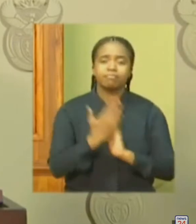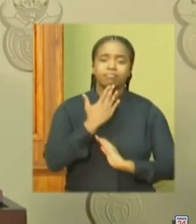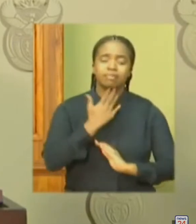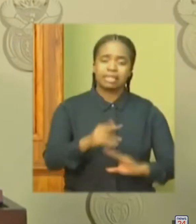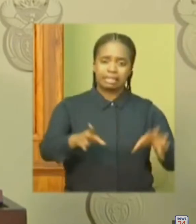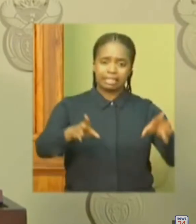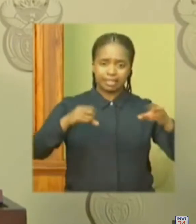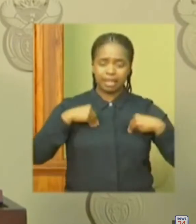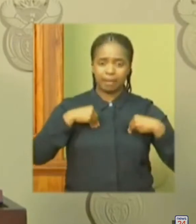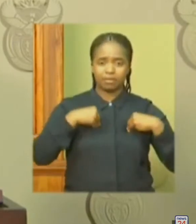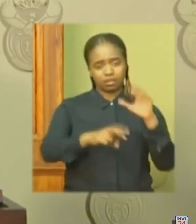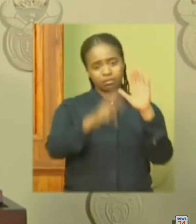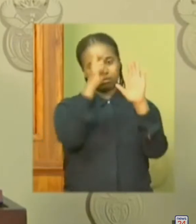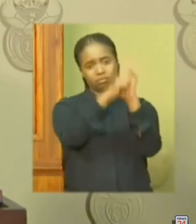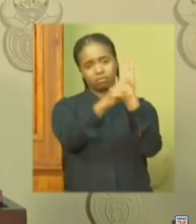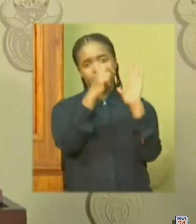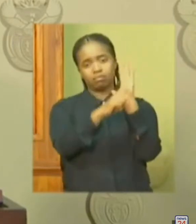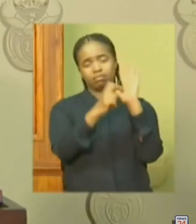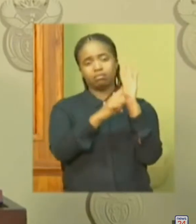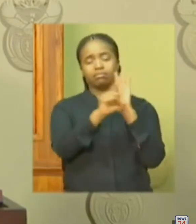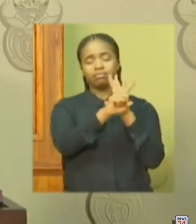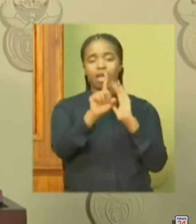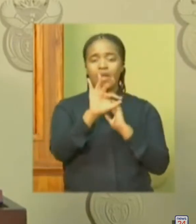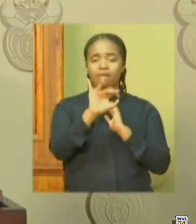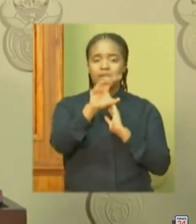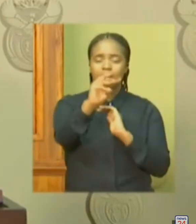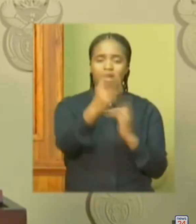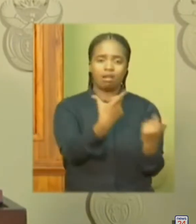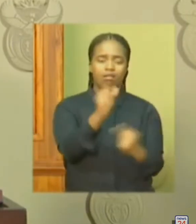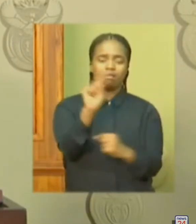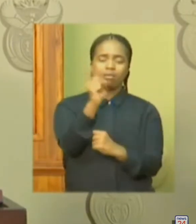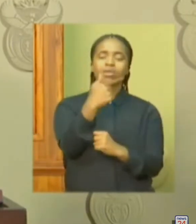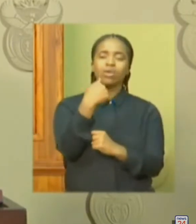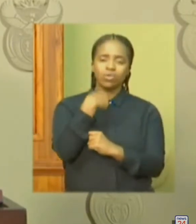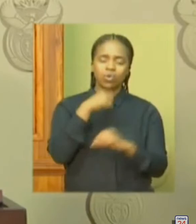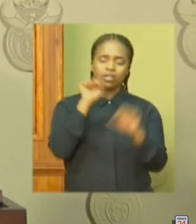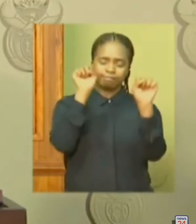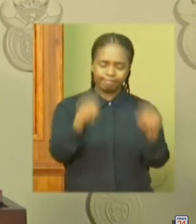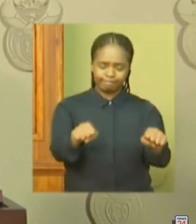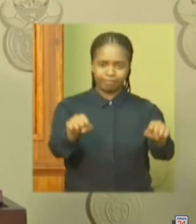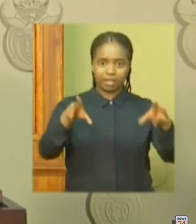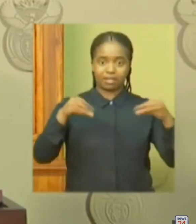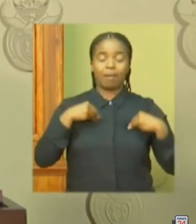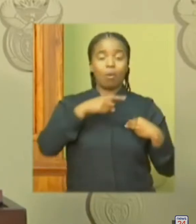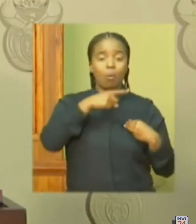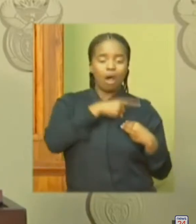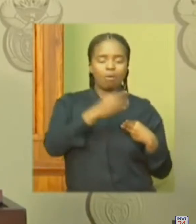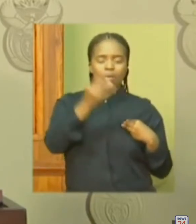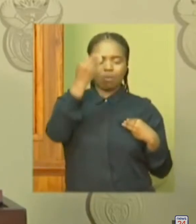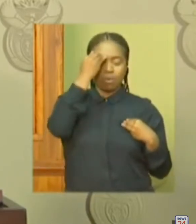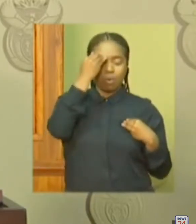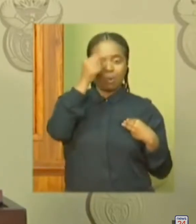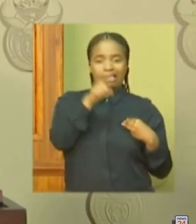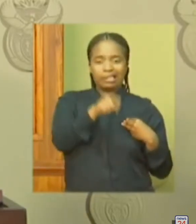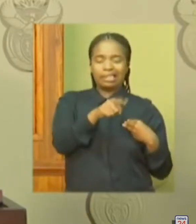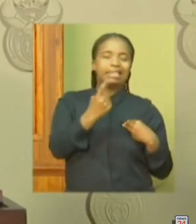accept stringent restrictions on your daily lives, knowing that these will bring great